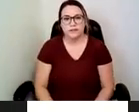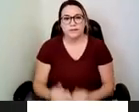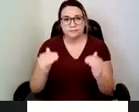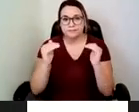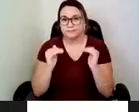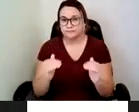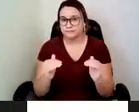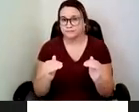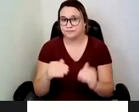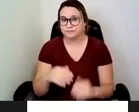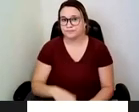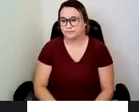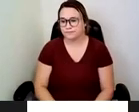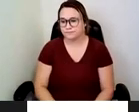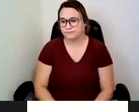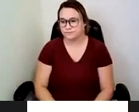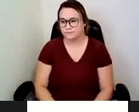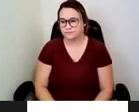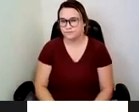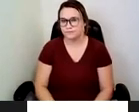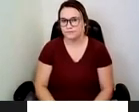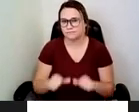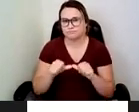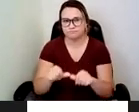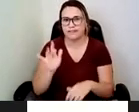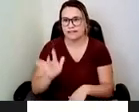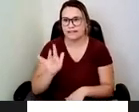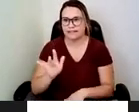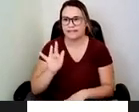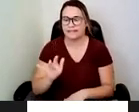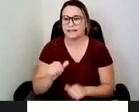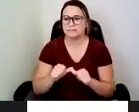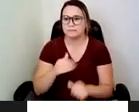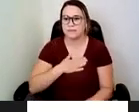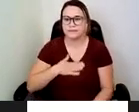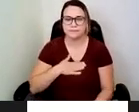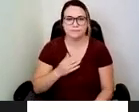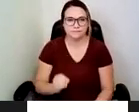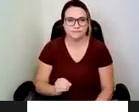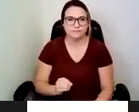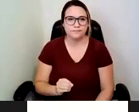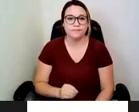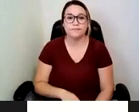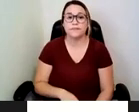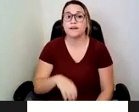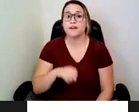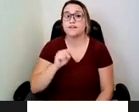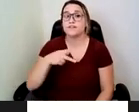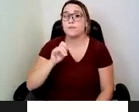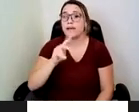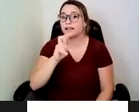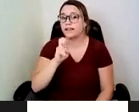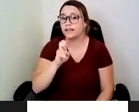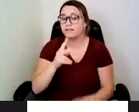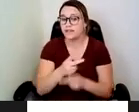And keep going, just keep clicking. So it's a comprehensive specialized care.